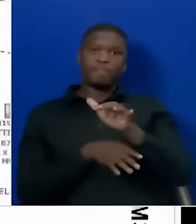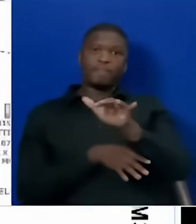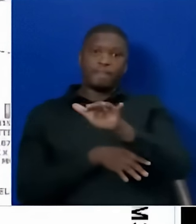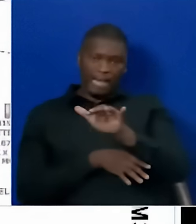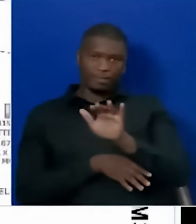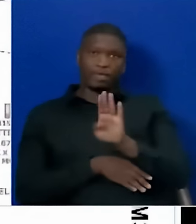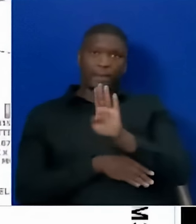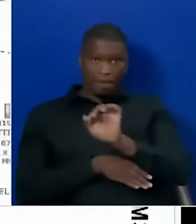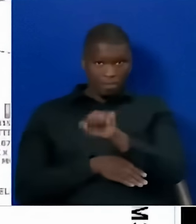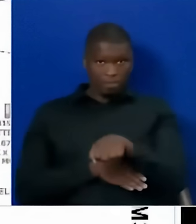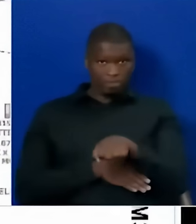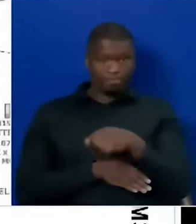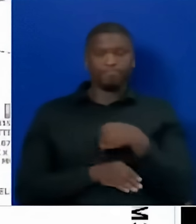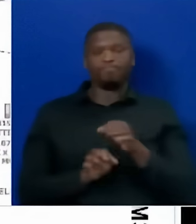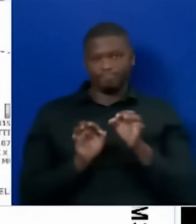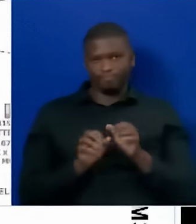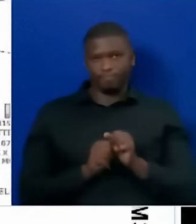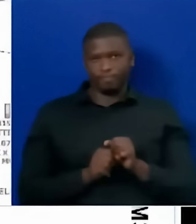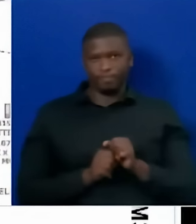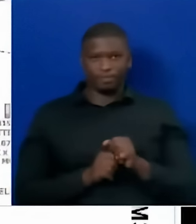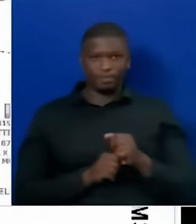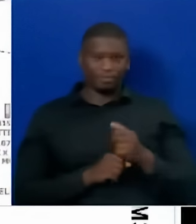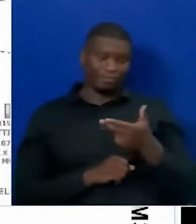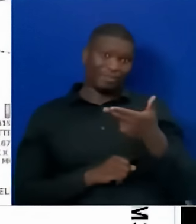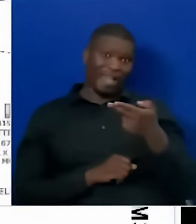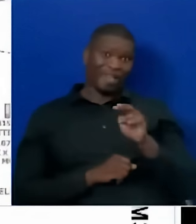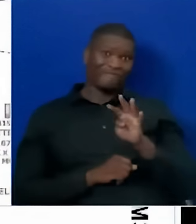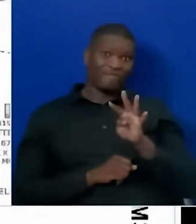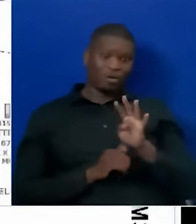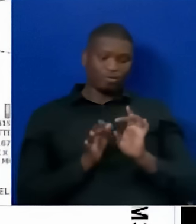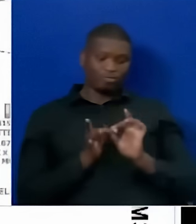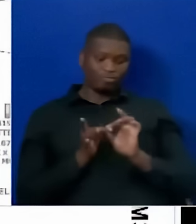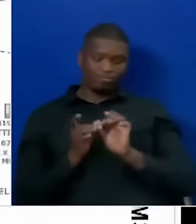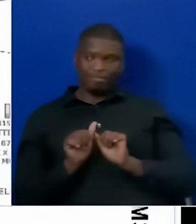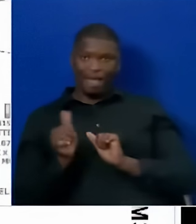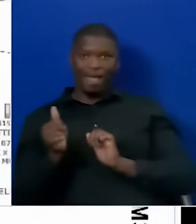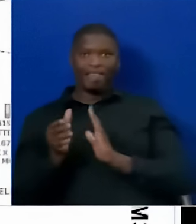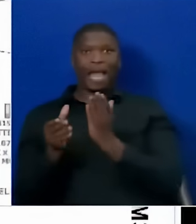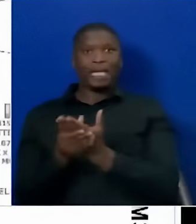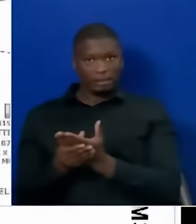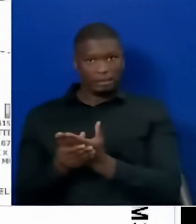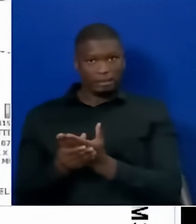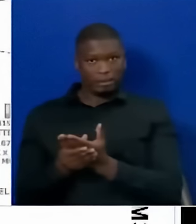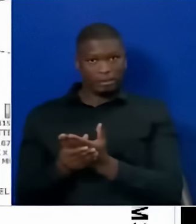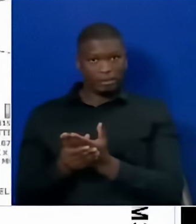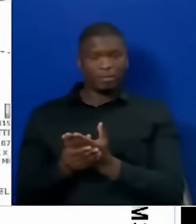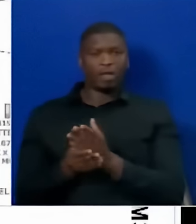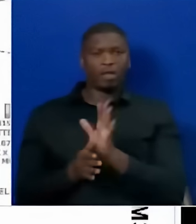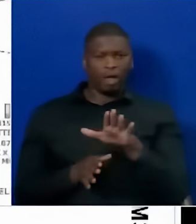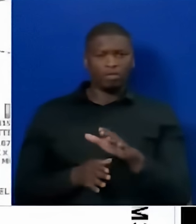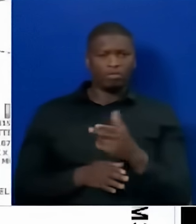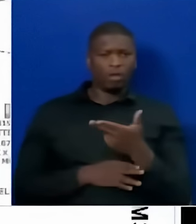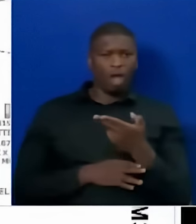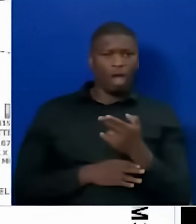Commissioner. Gun 4 relates to a different case that has a lot of overlaps, but let's ignore gun 4 for present